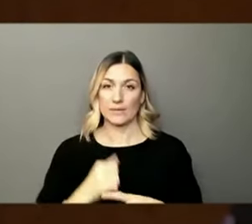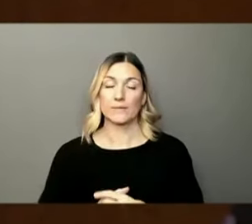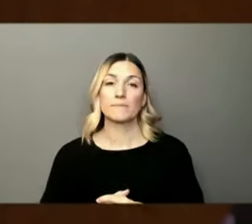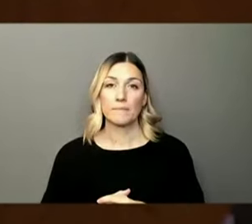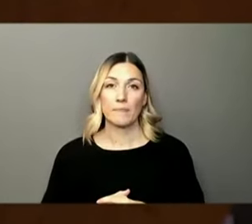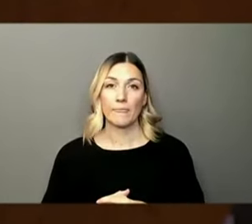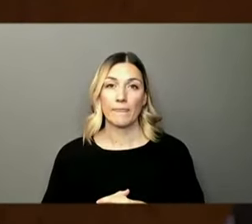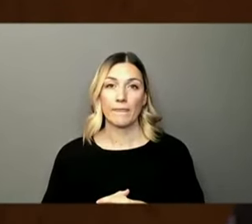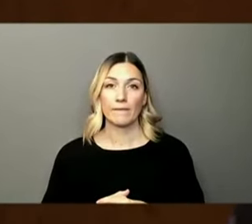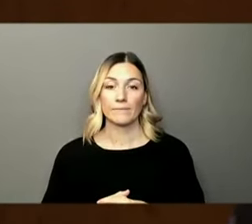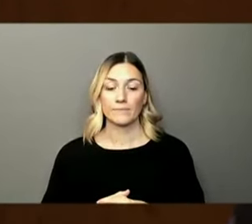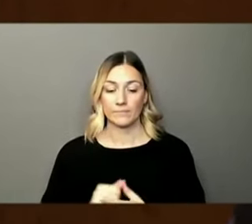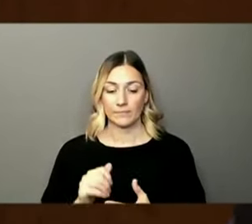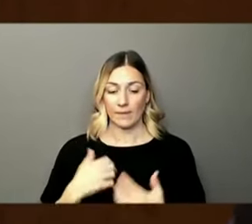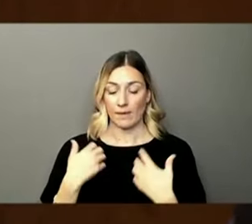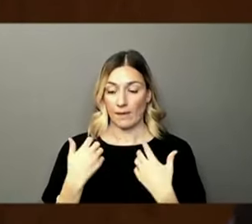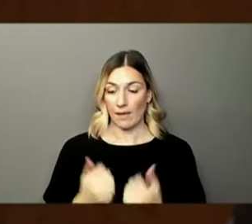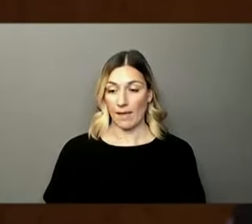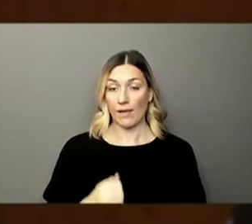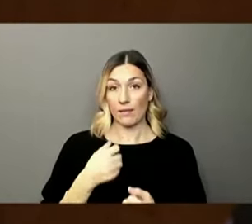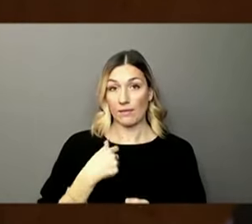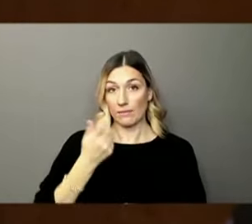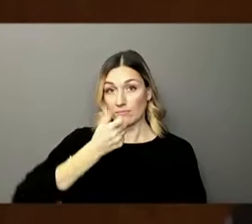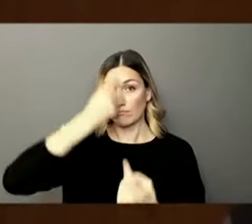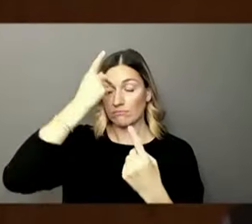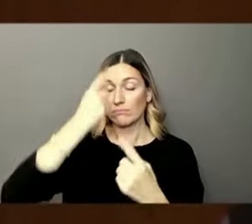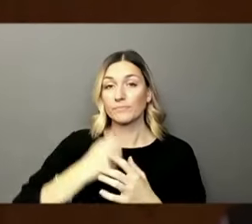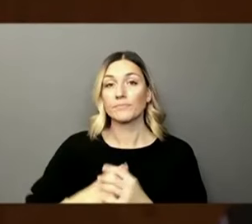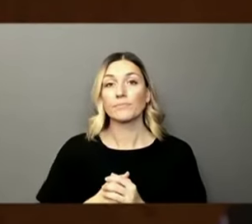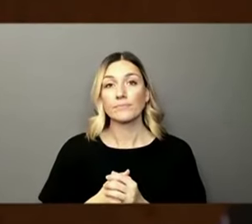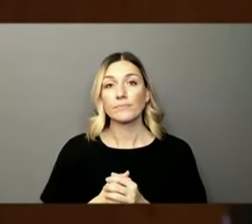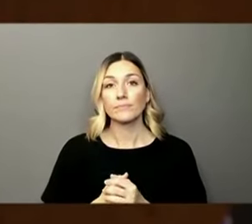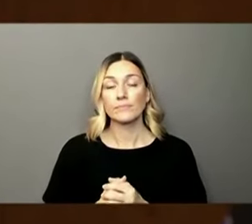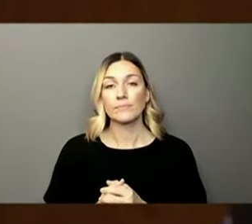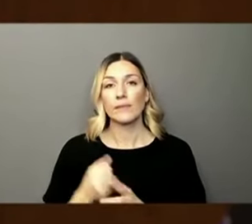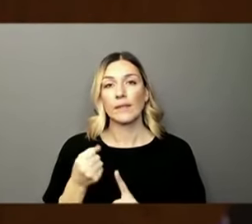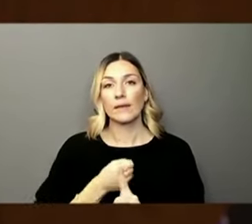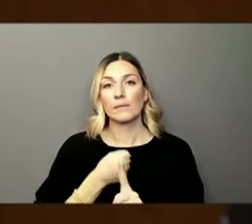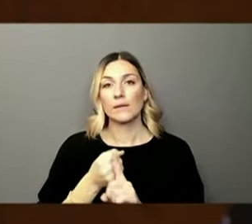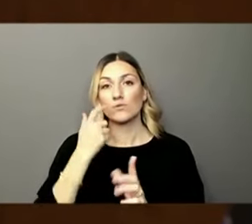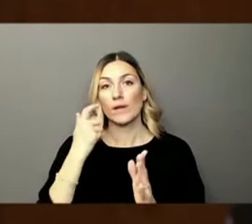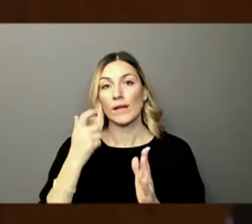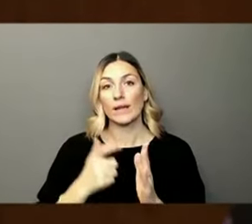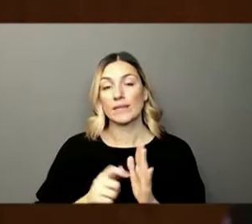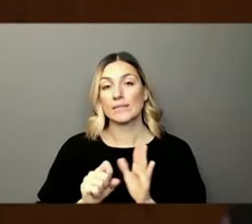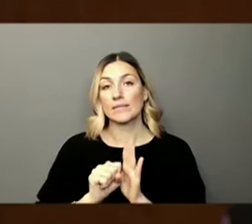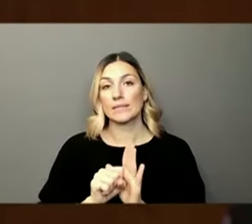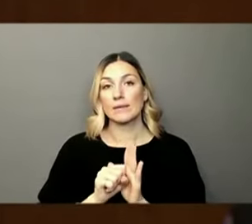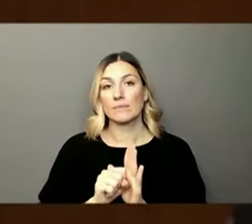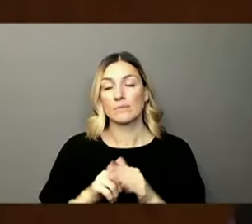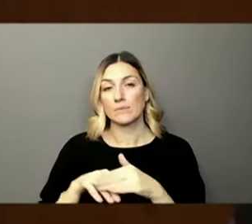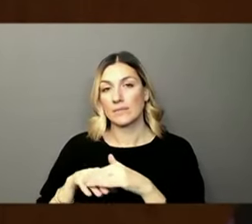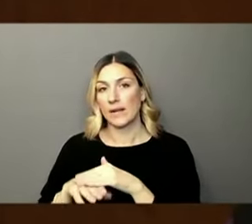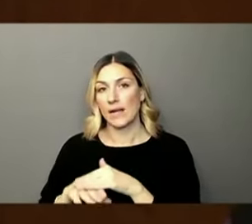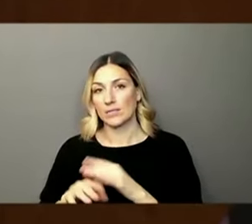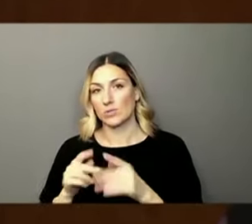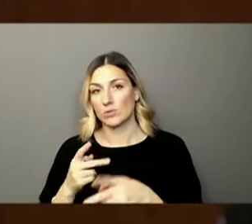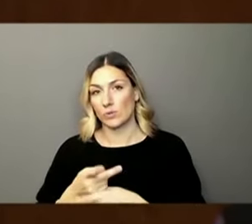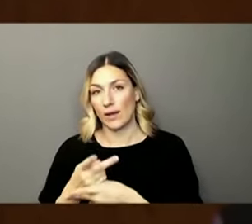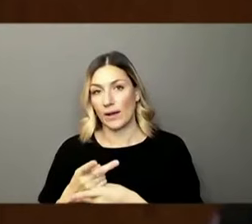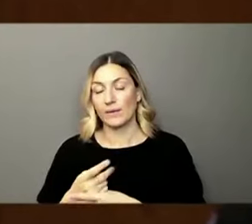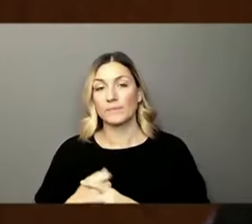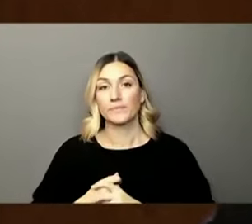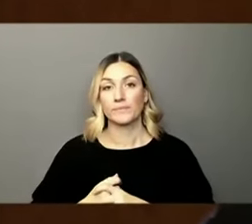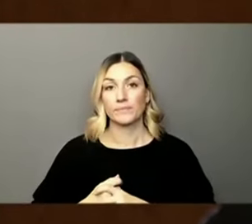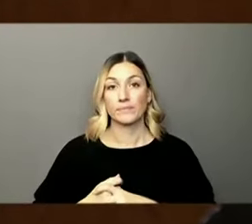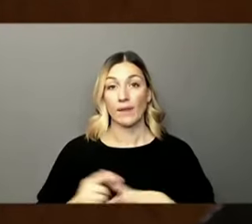health literacy in economically disadvantaged populations impacts recognition of symptoms and therefore access to care. Furthermore, lack